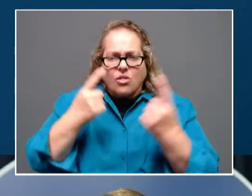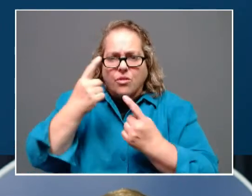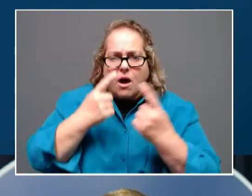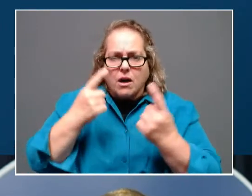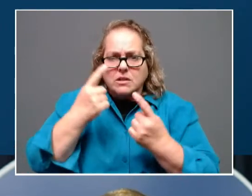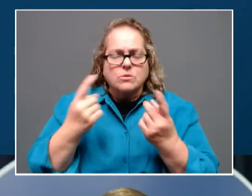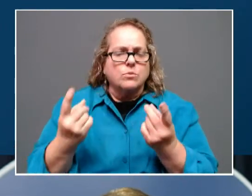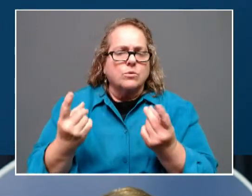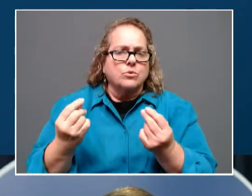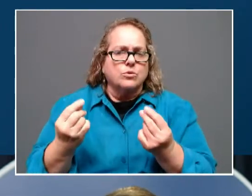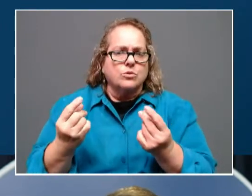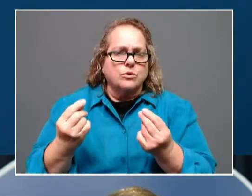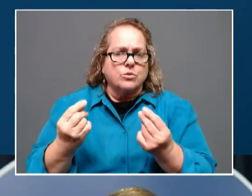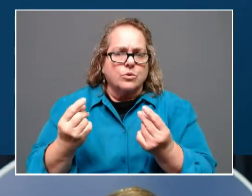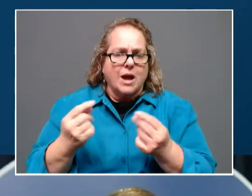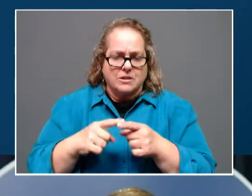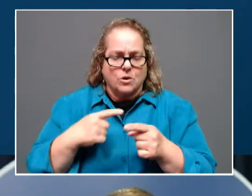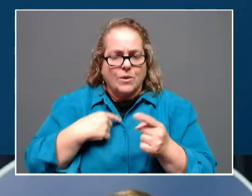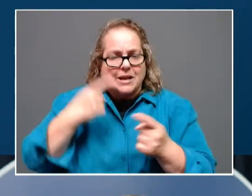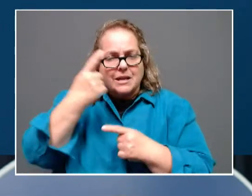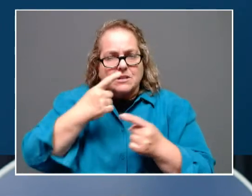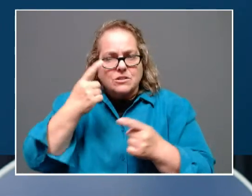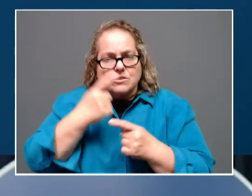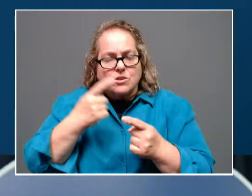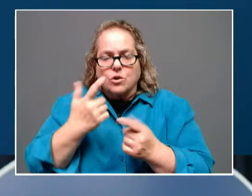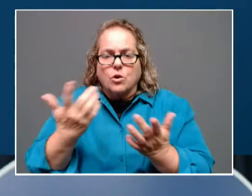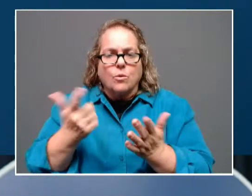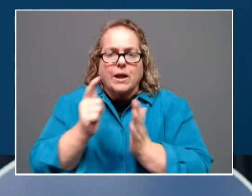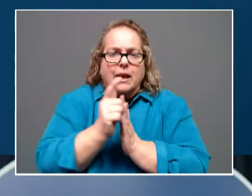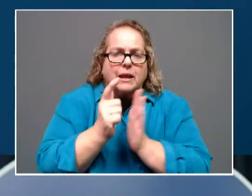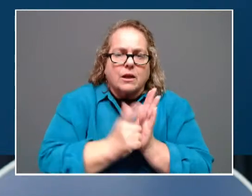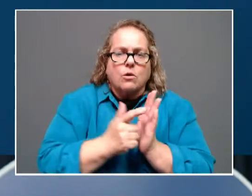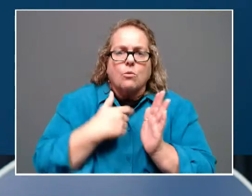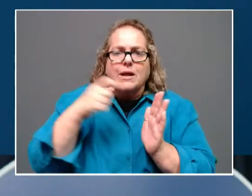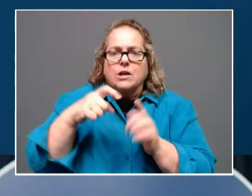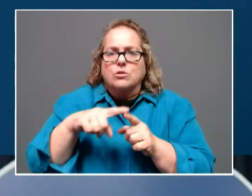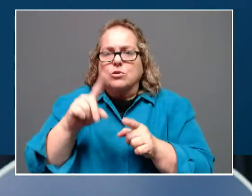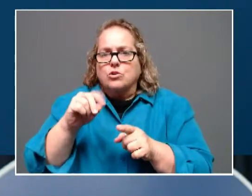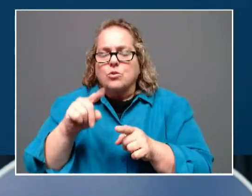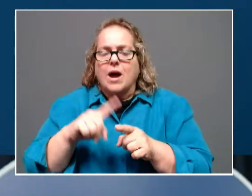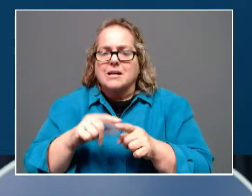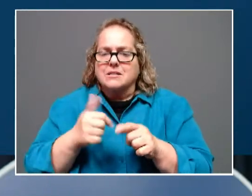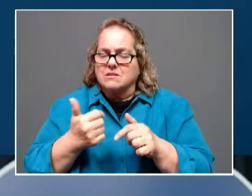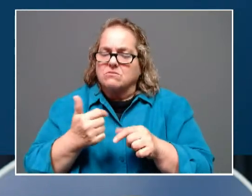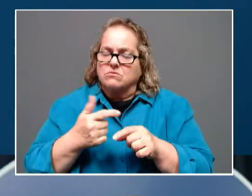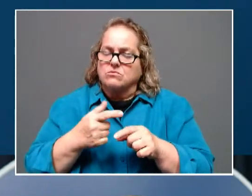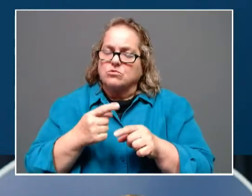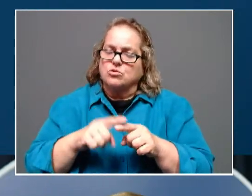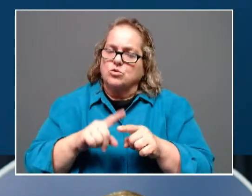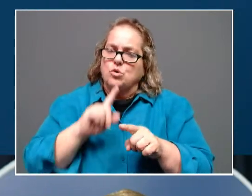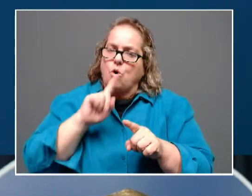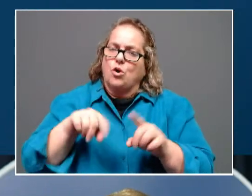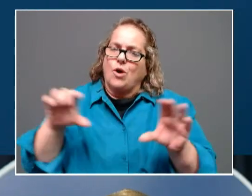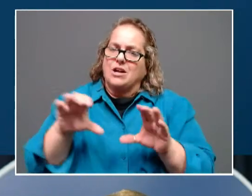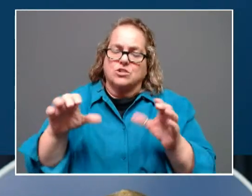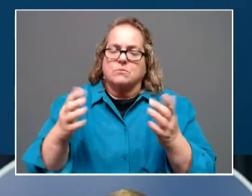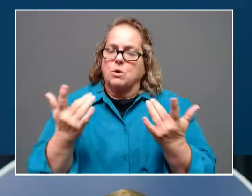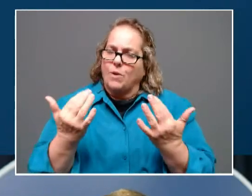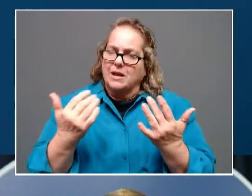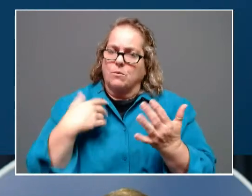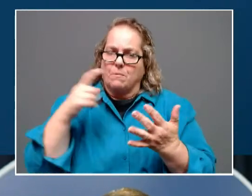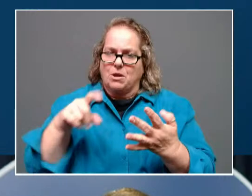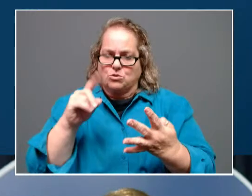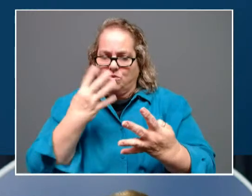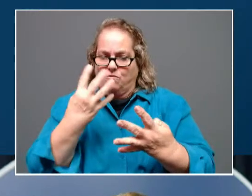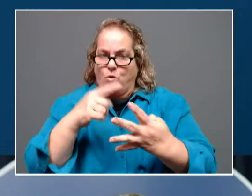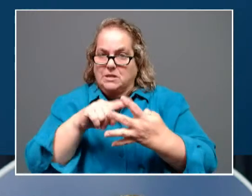we consider the legal frameworks for executive action. So for all those who have advocated over the years, from